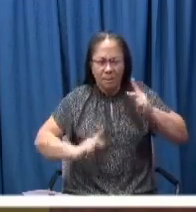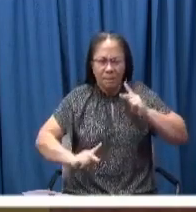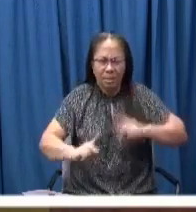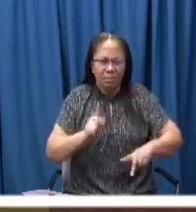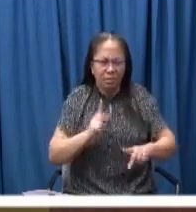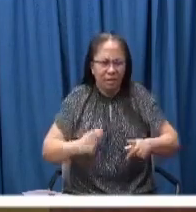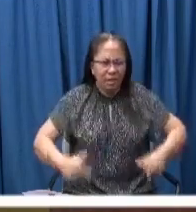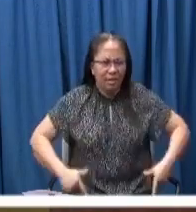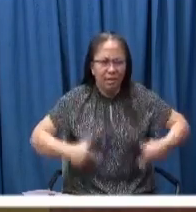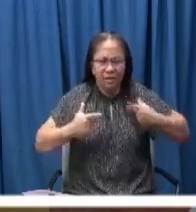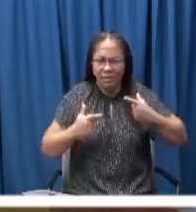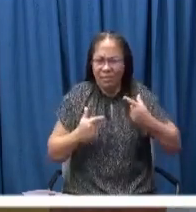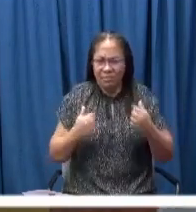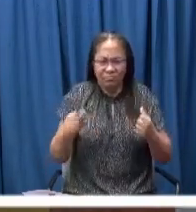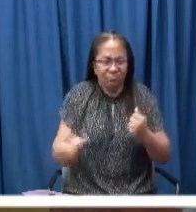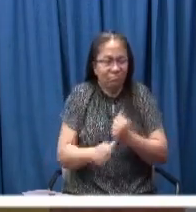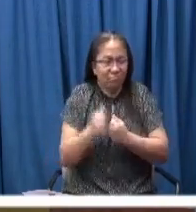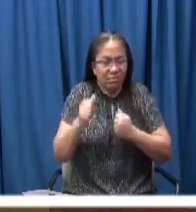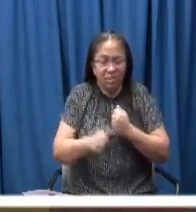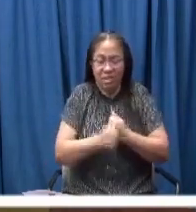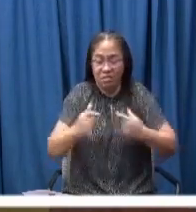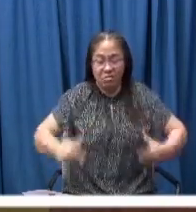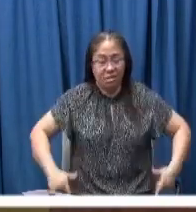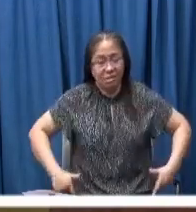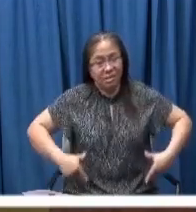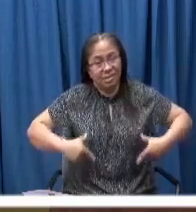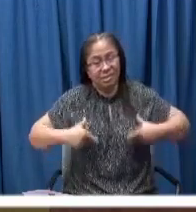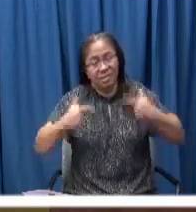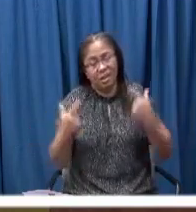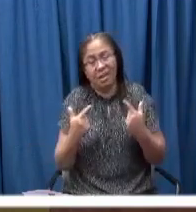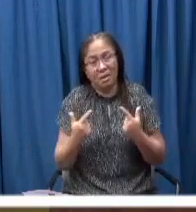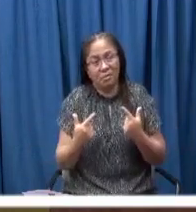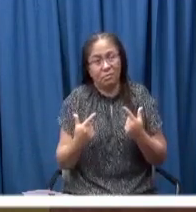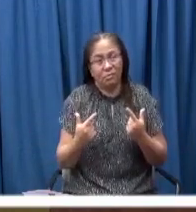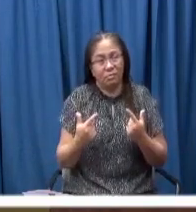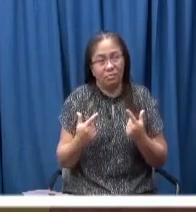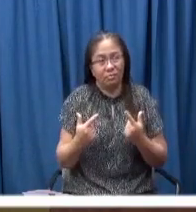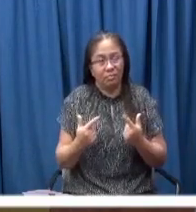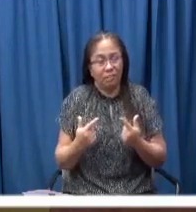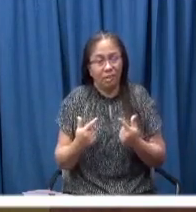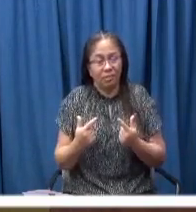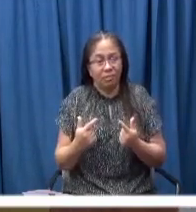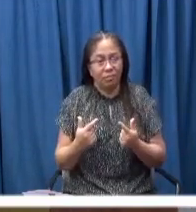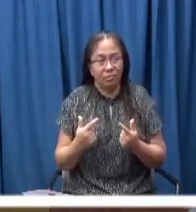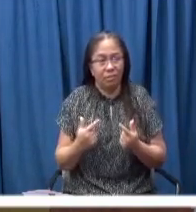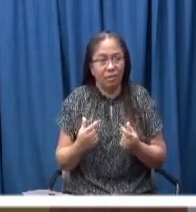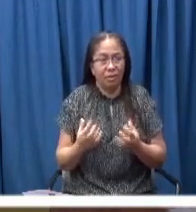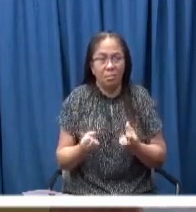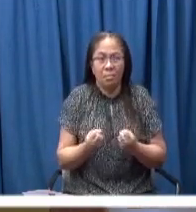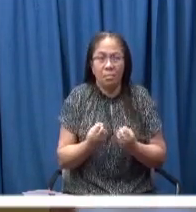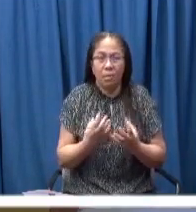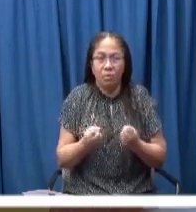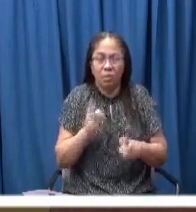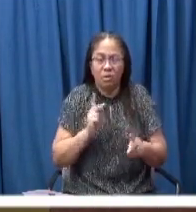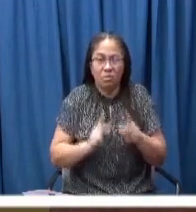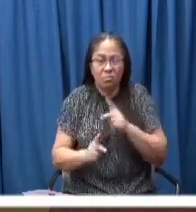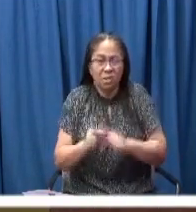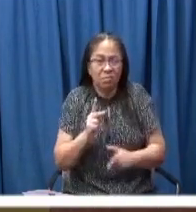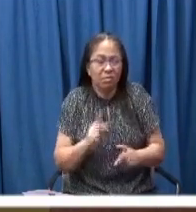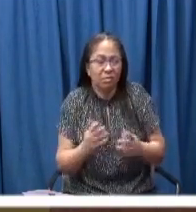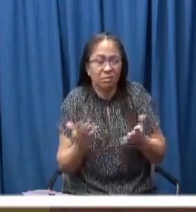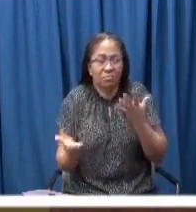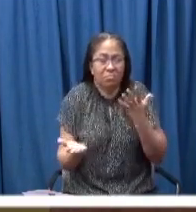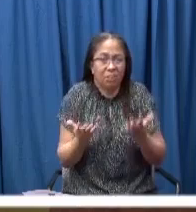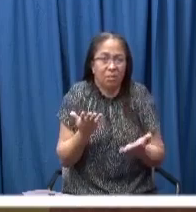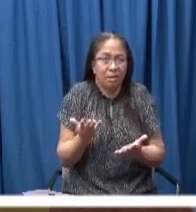terrible. We were going, every indication was so terrible. The number of people in migration, the number